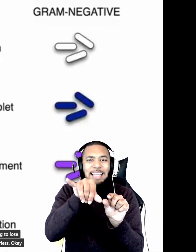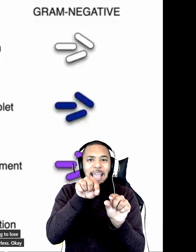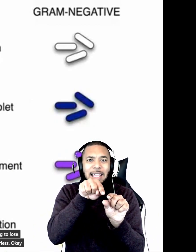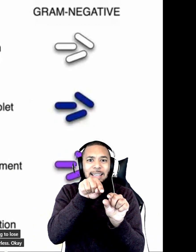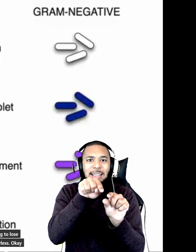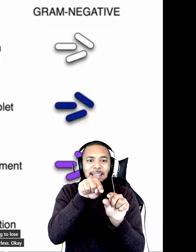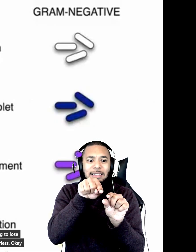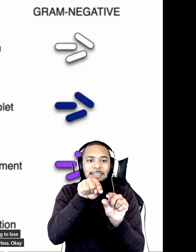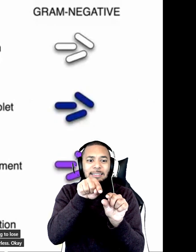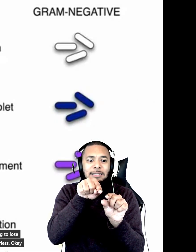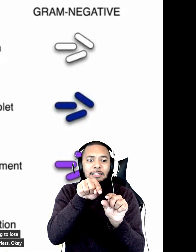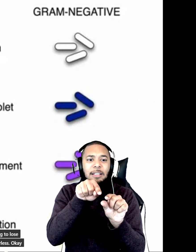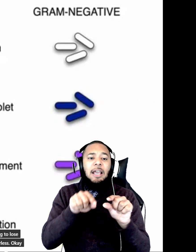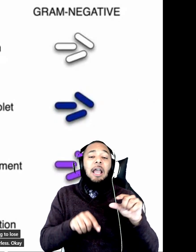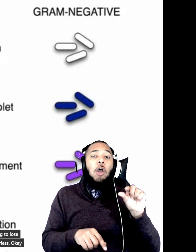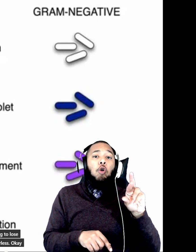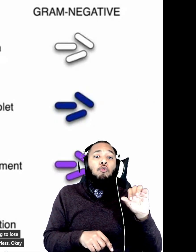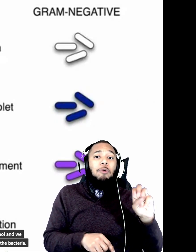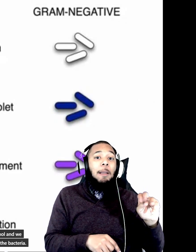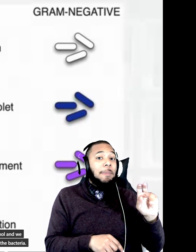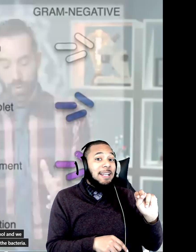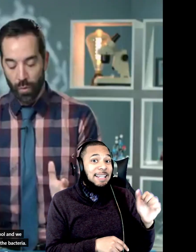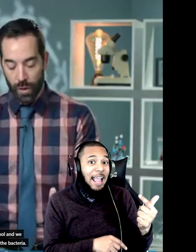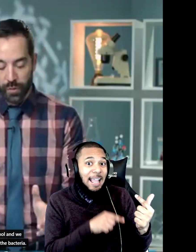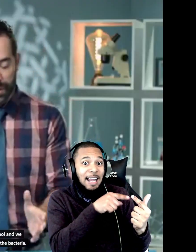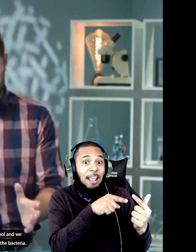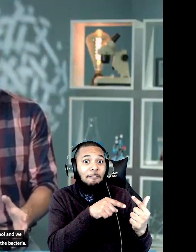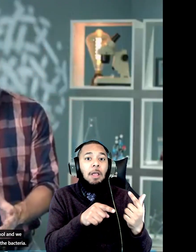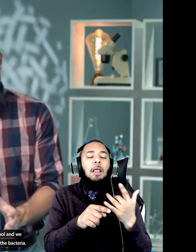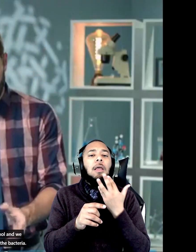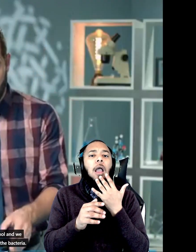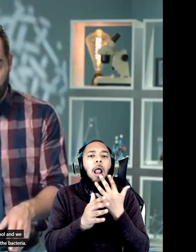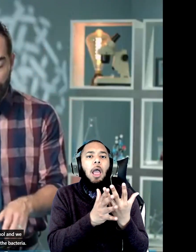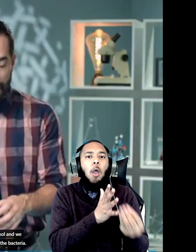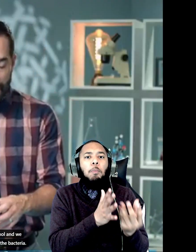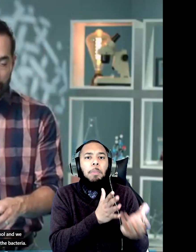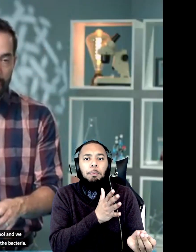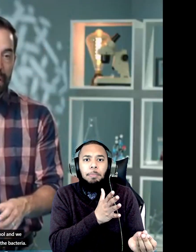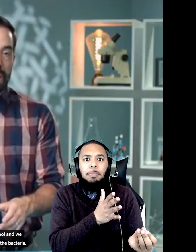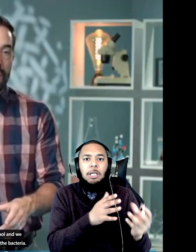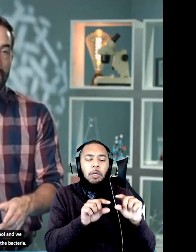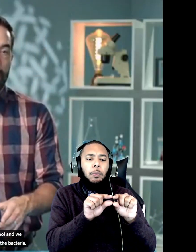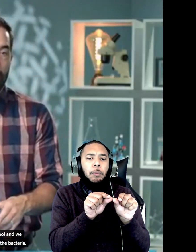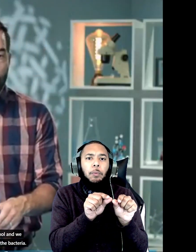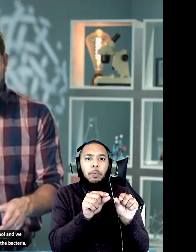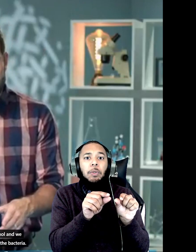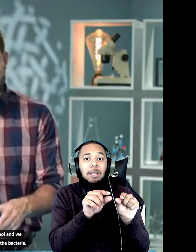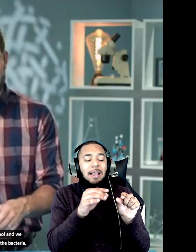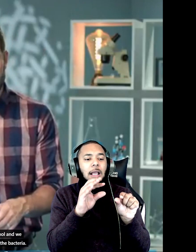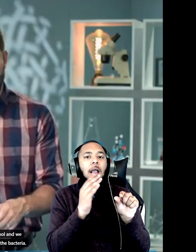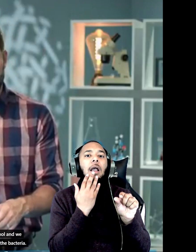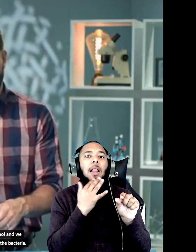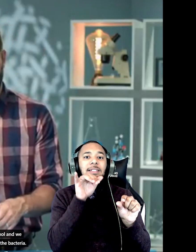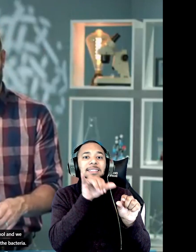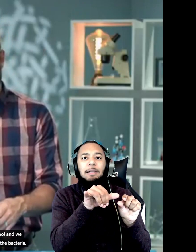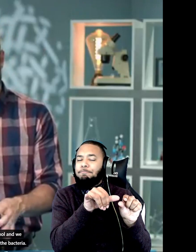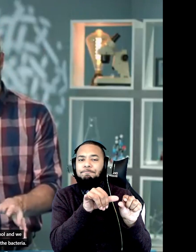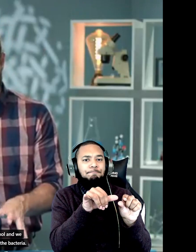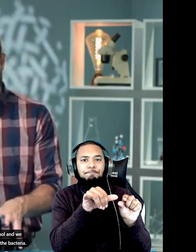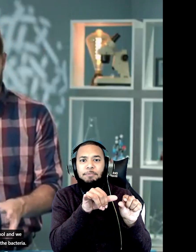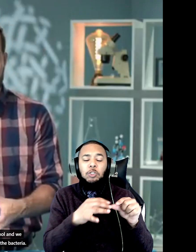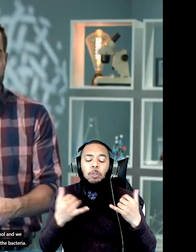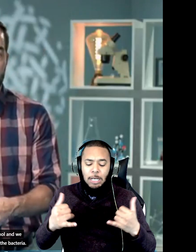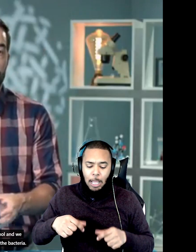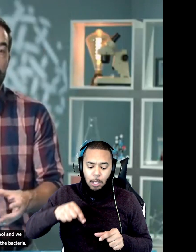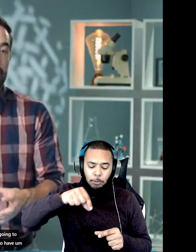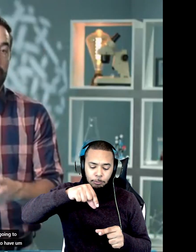all color and become colorless. Okay, so once we take that alcohol and we rinse the slide off right